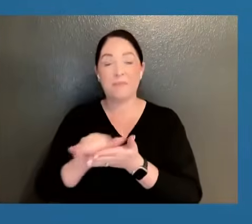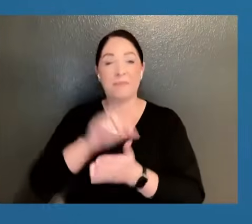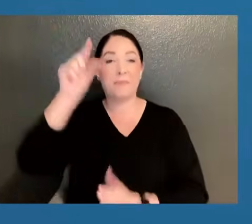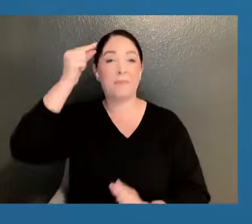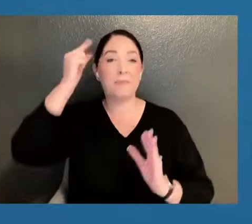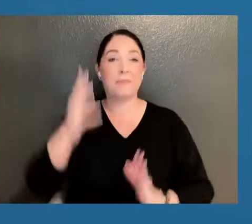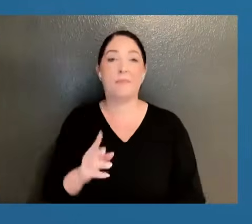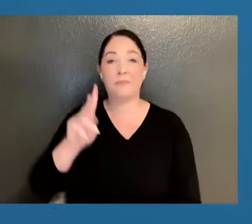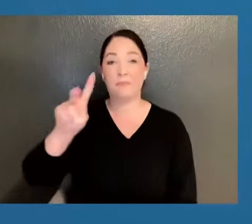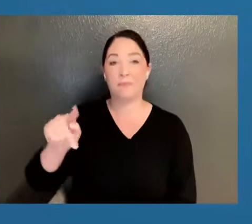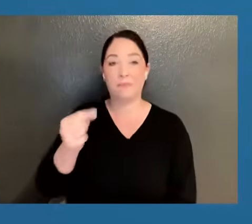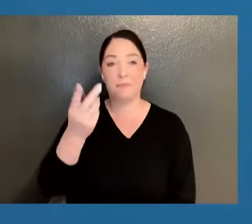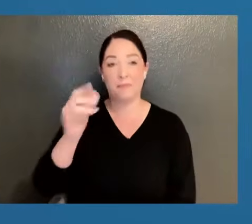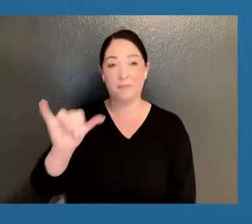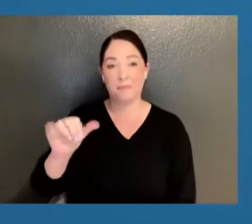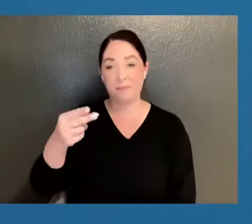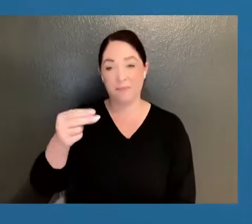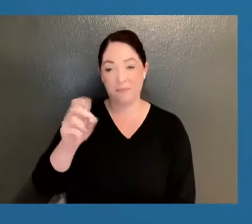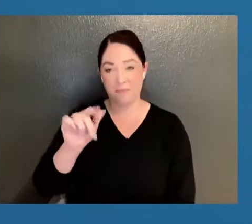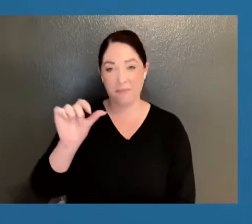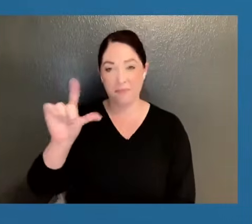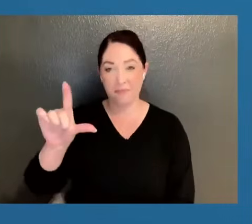Kathy Hochul.